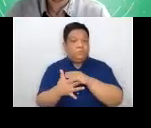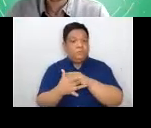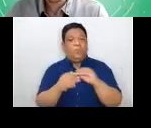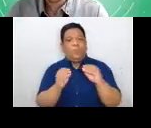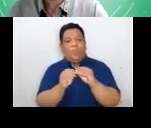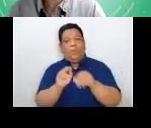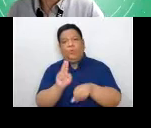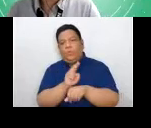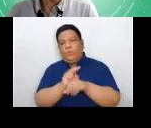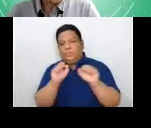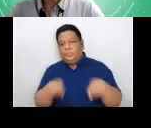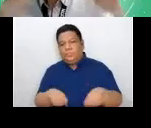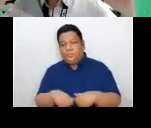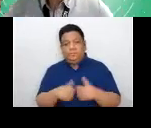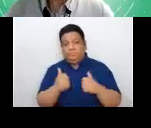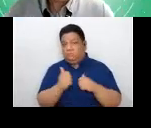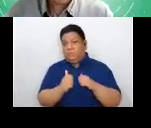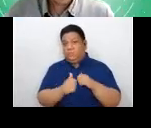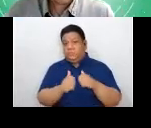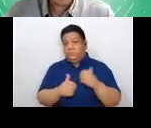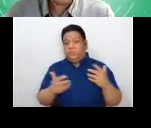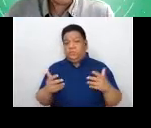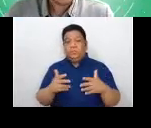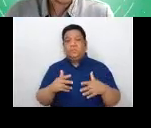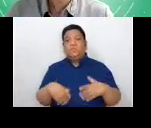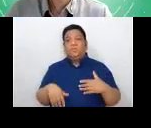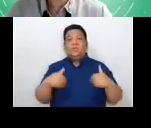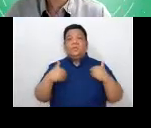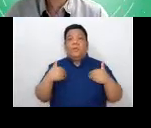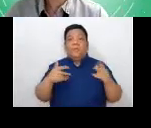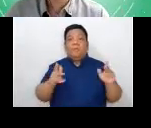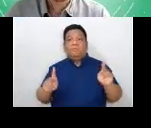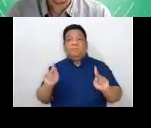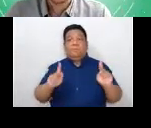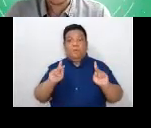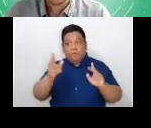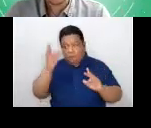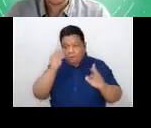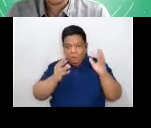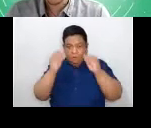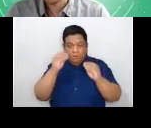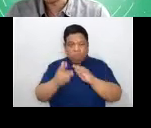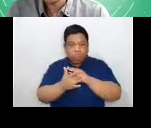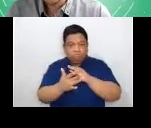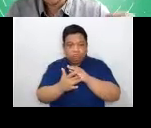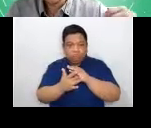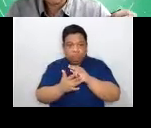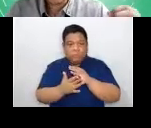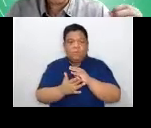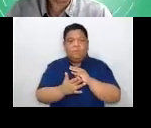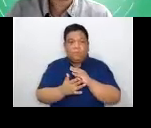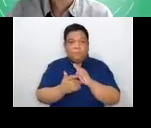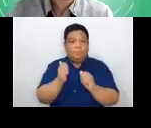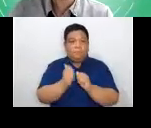usable. What do we mean? When younger people learn how to use this technology, it means